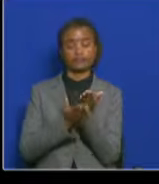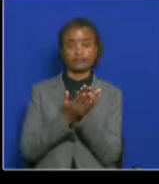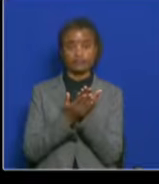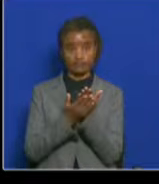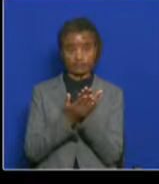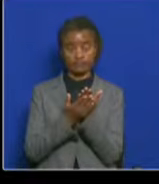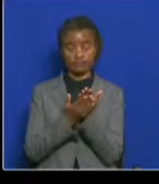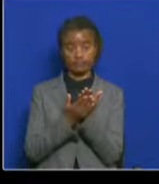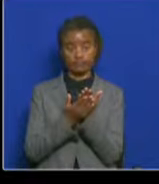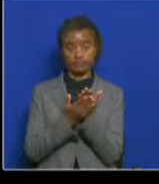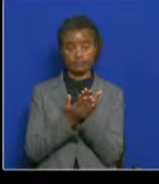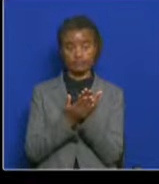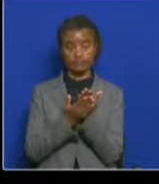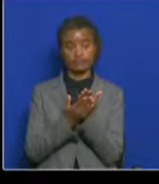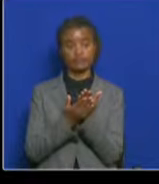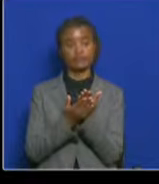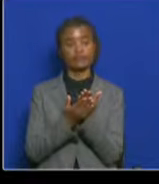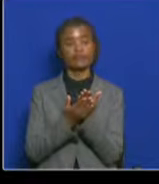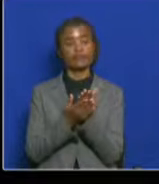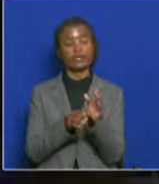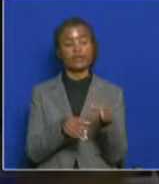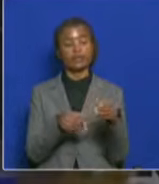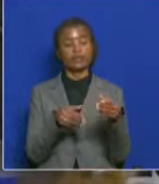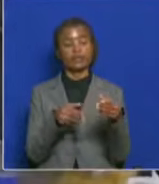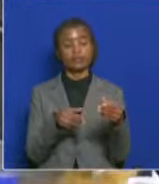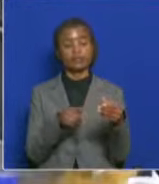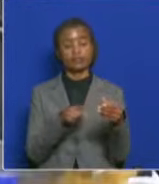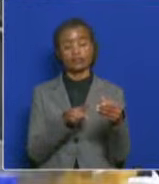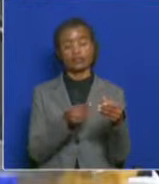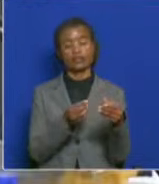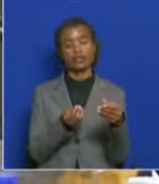It's annexures to WhatsApp chats, and it's just one file.